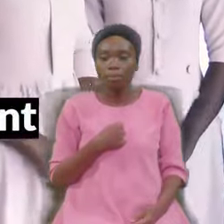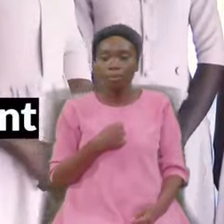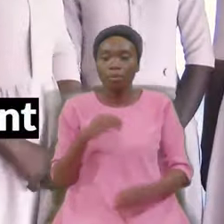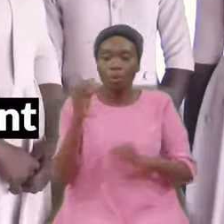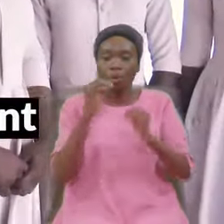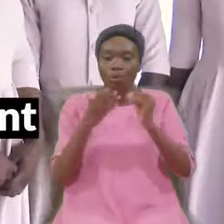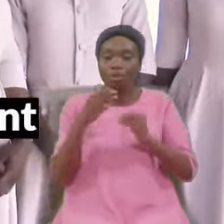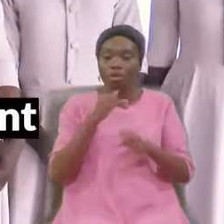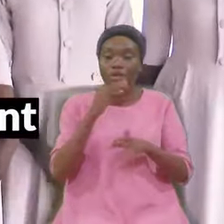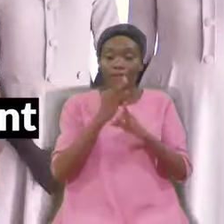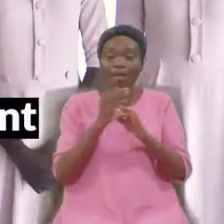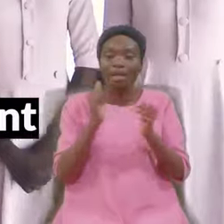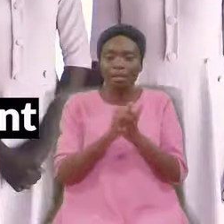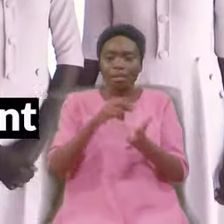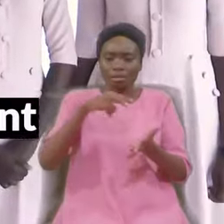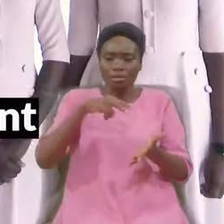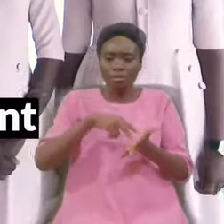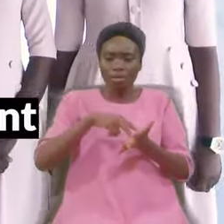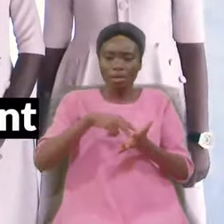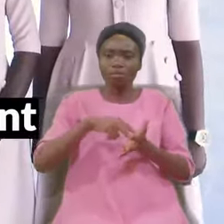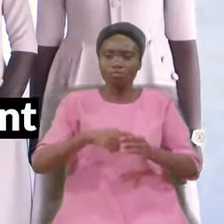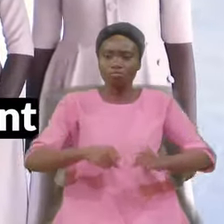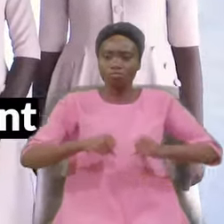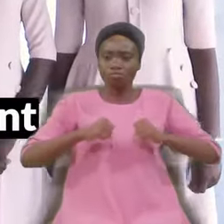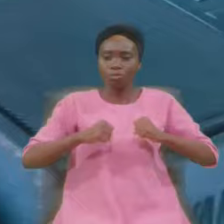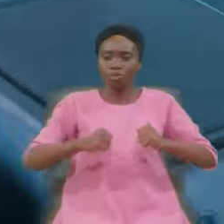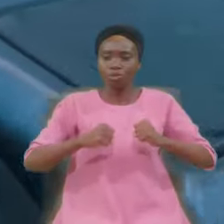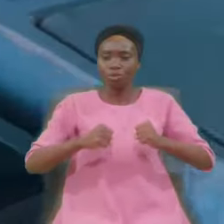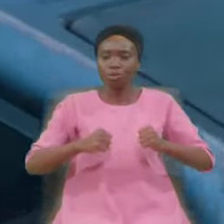Oh, there's a faith that stands defiant.